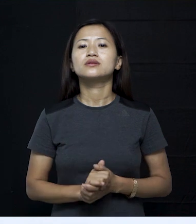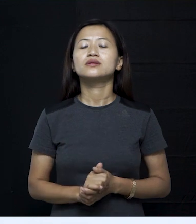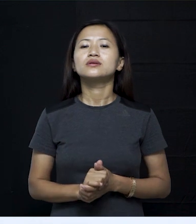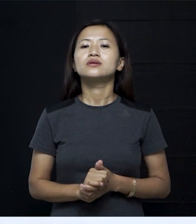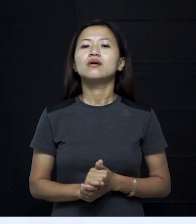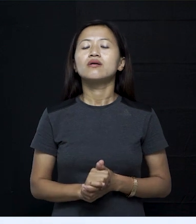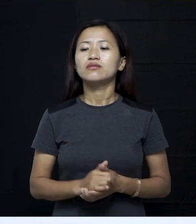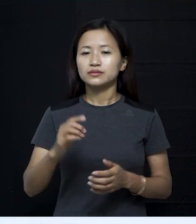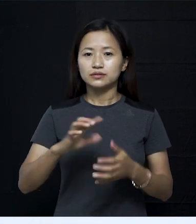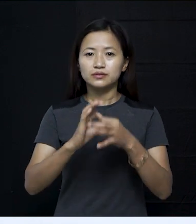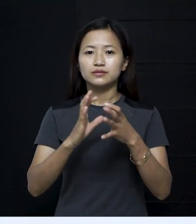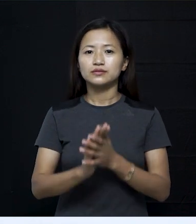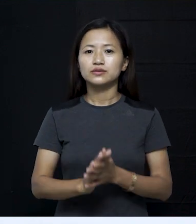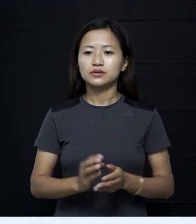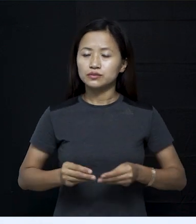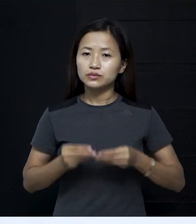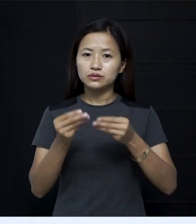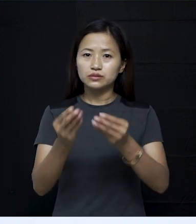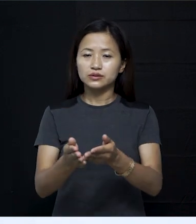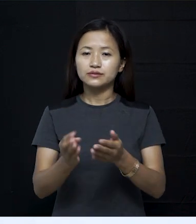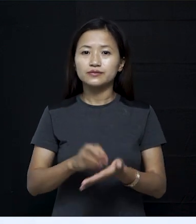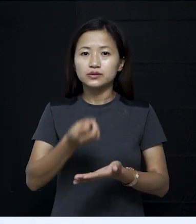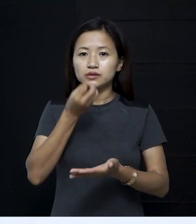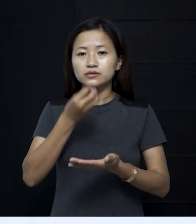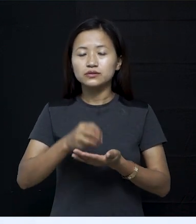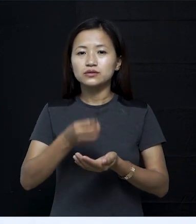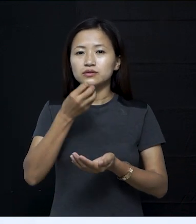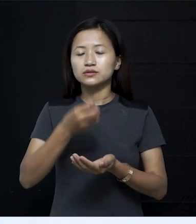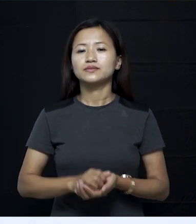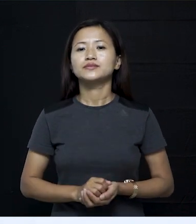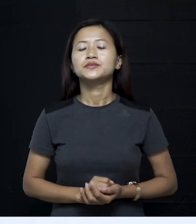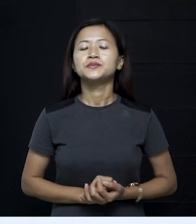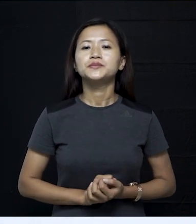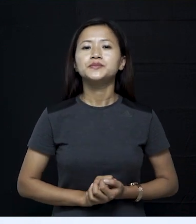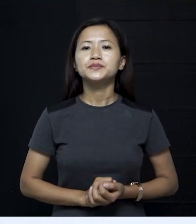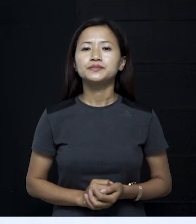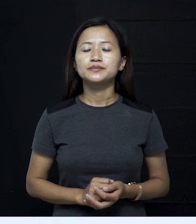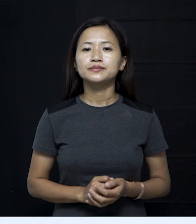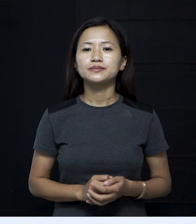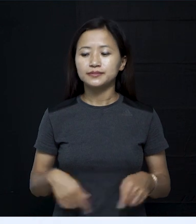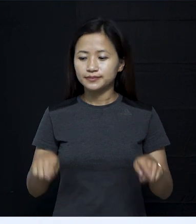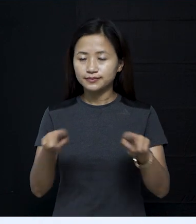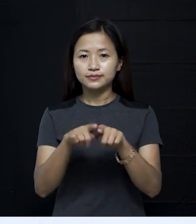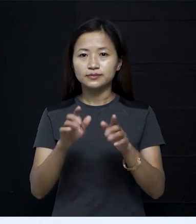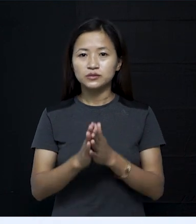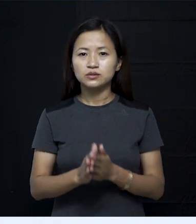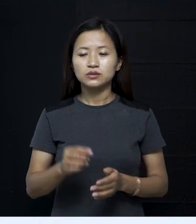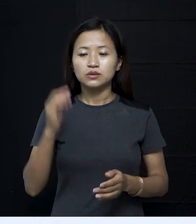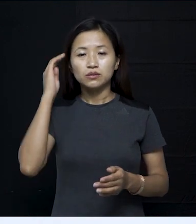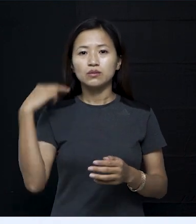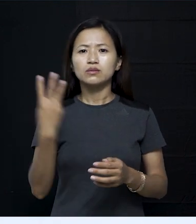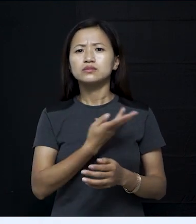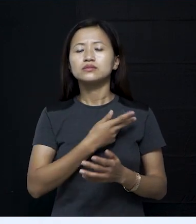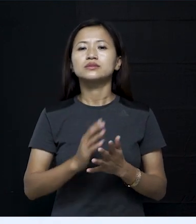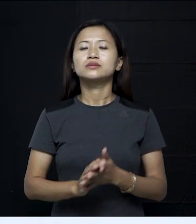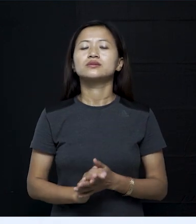the process of producing food, okay, it is the process of producing food, and we all know